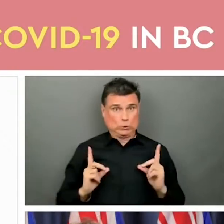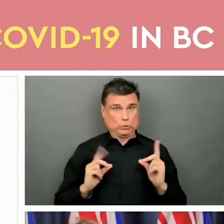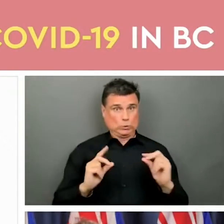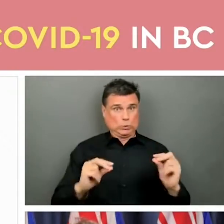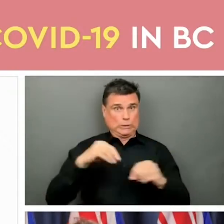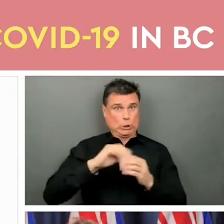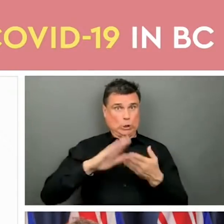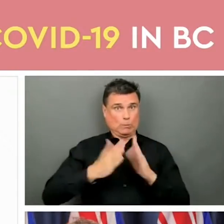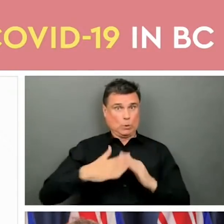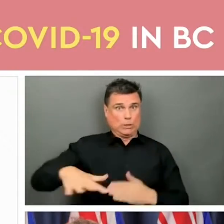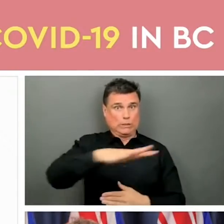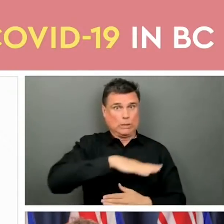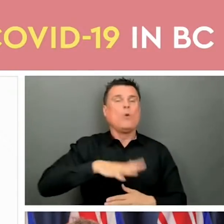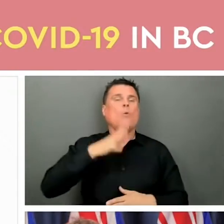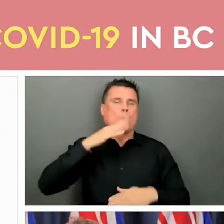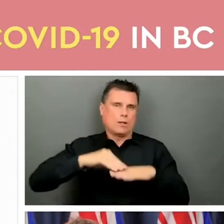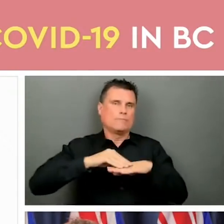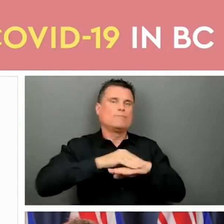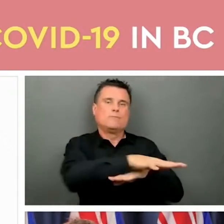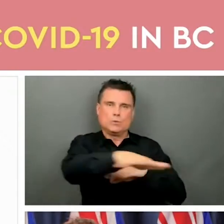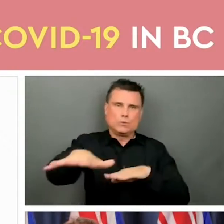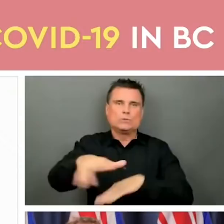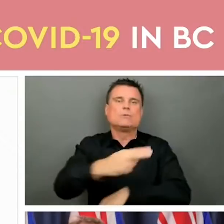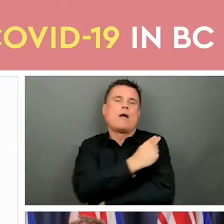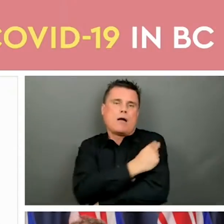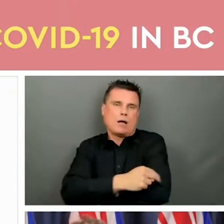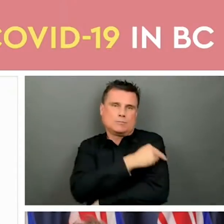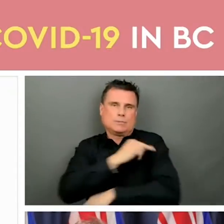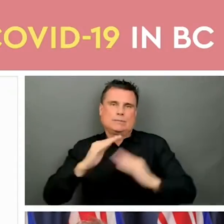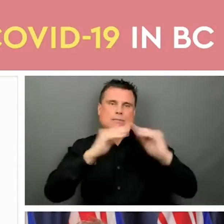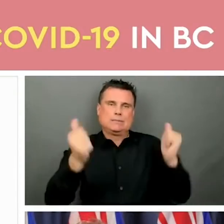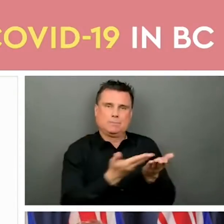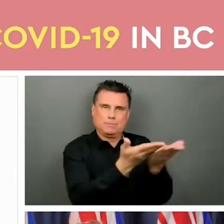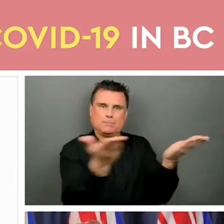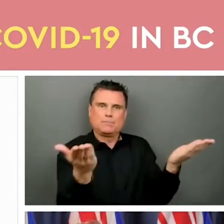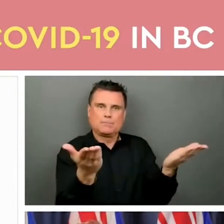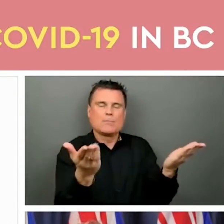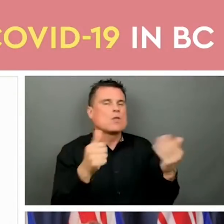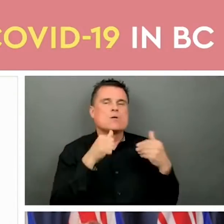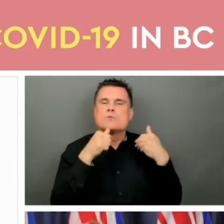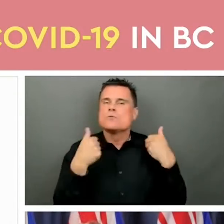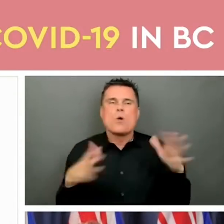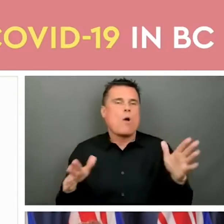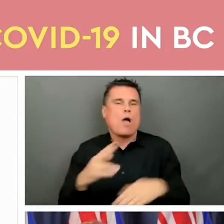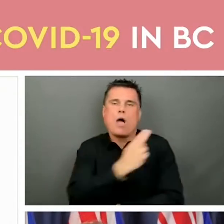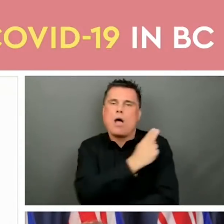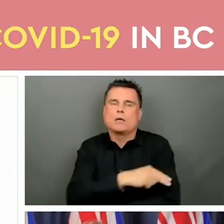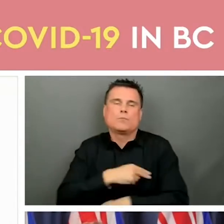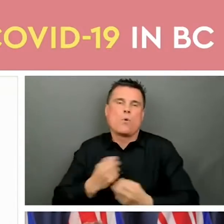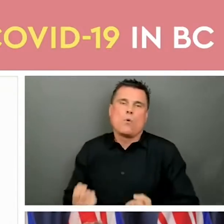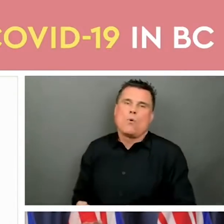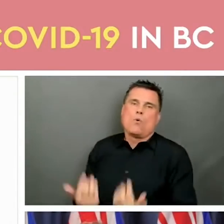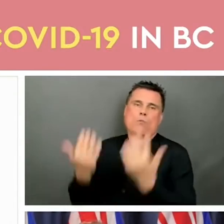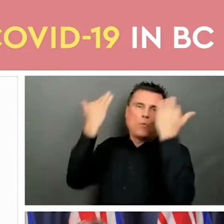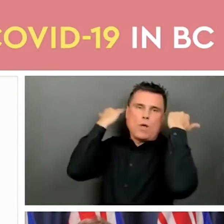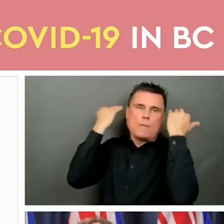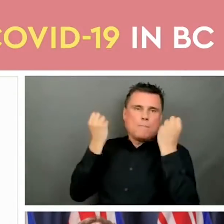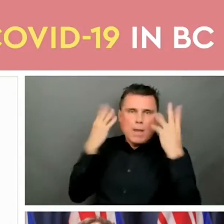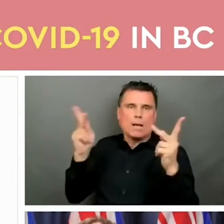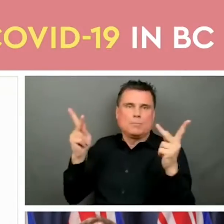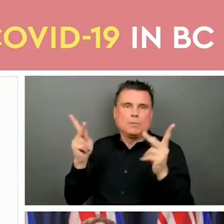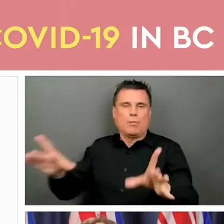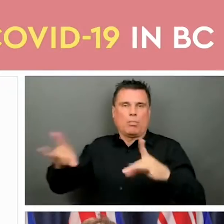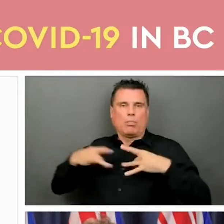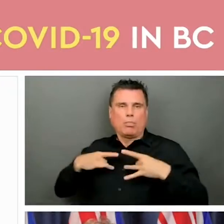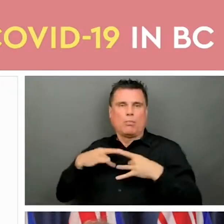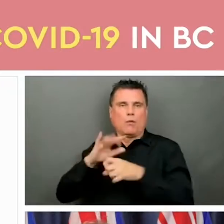reduce transmission of COVID-19, which has as an effect the number of people seriously ill in our